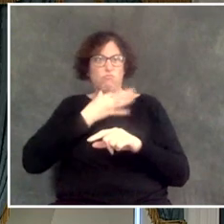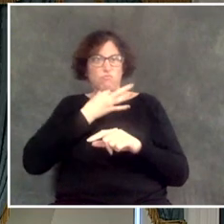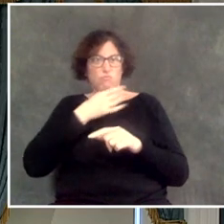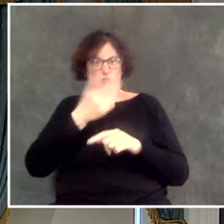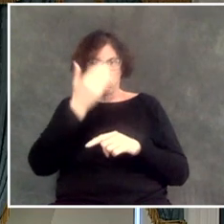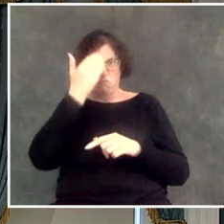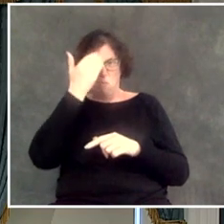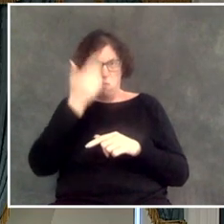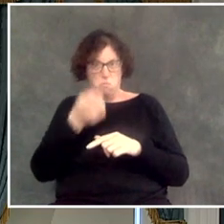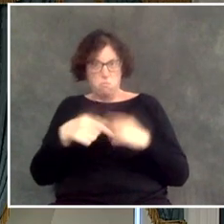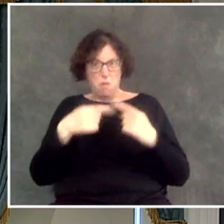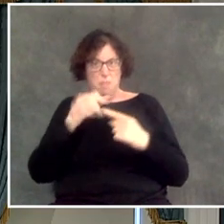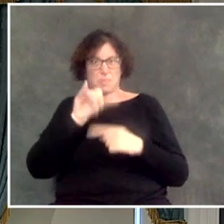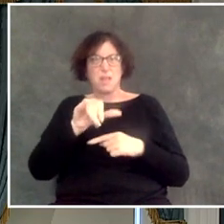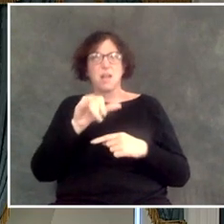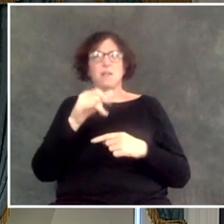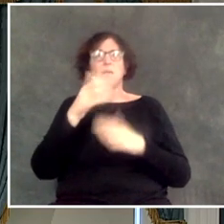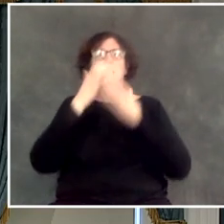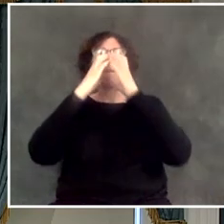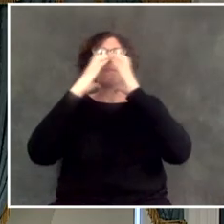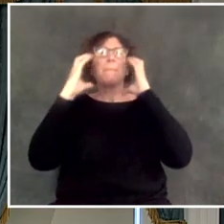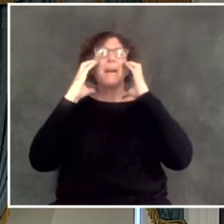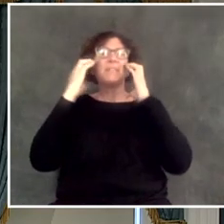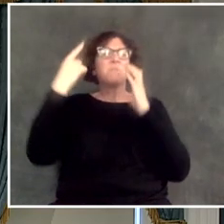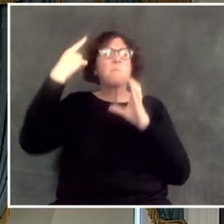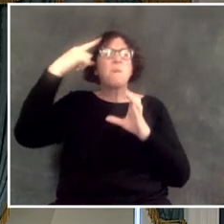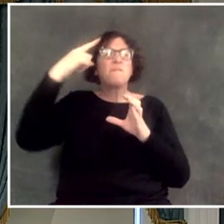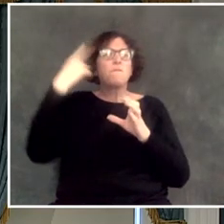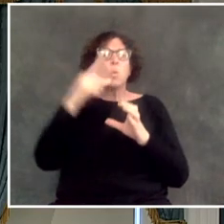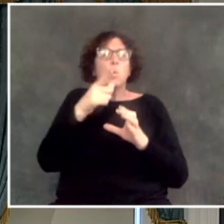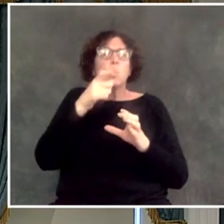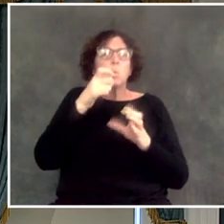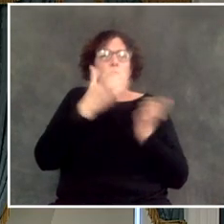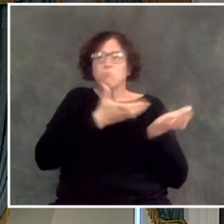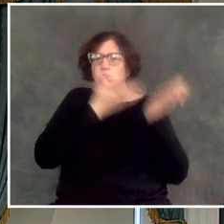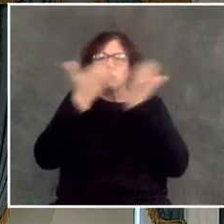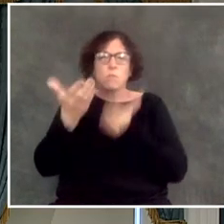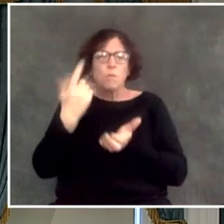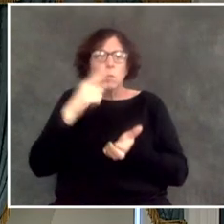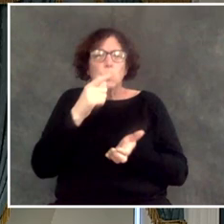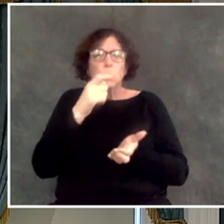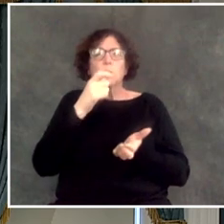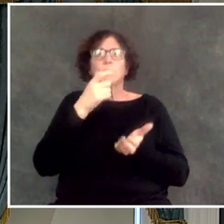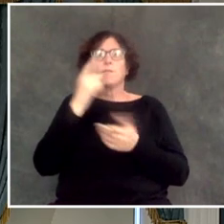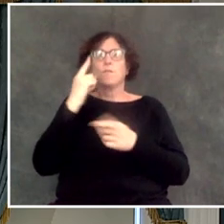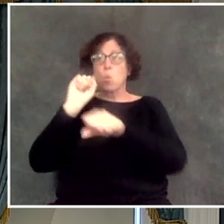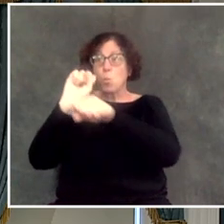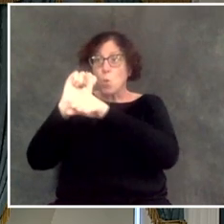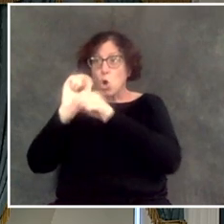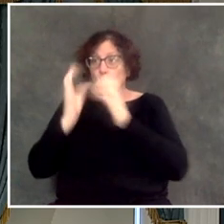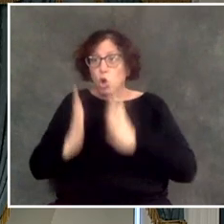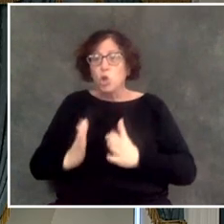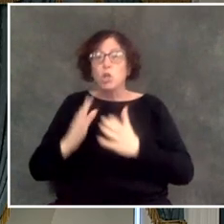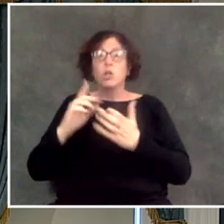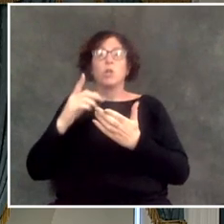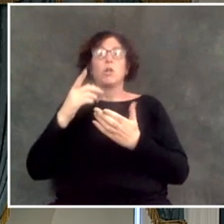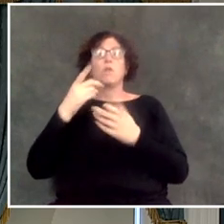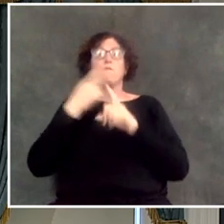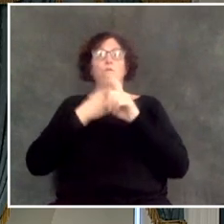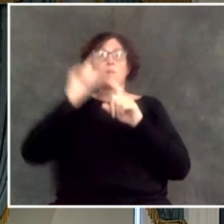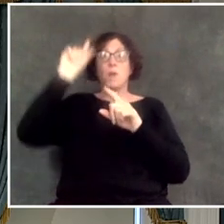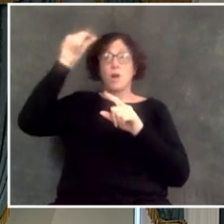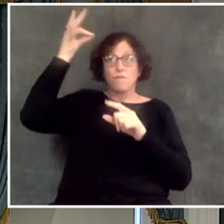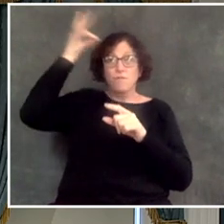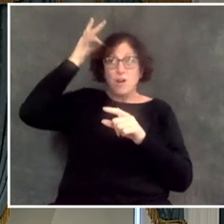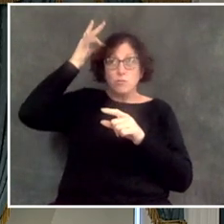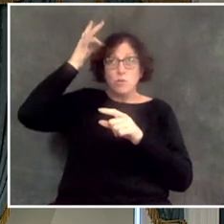for the federal workers at the Javits Center who presumably came with their own materials? Is that material that the